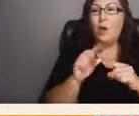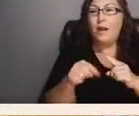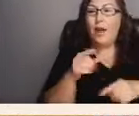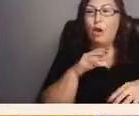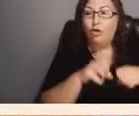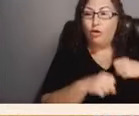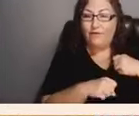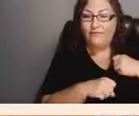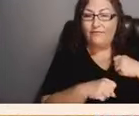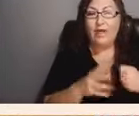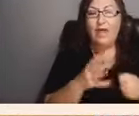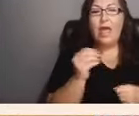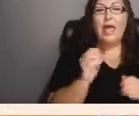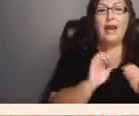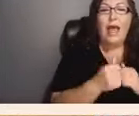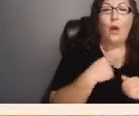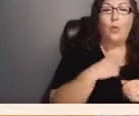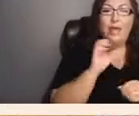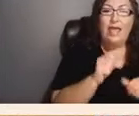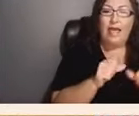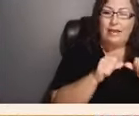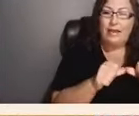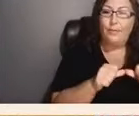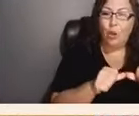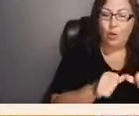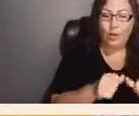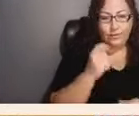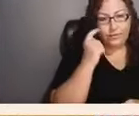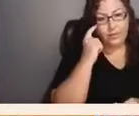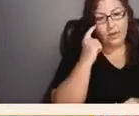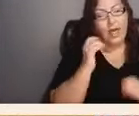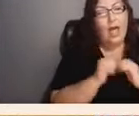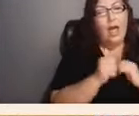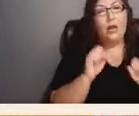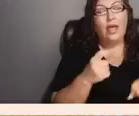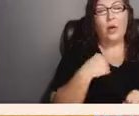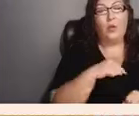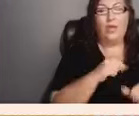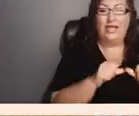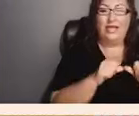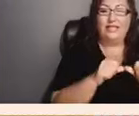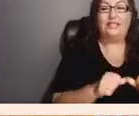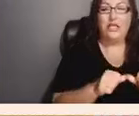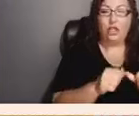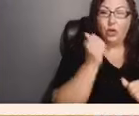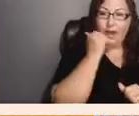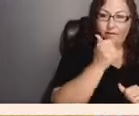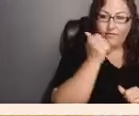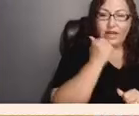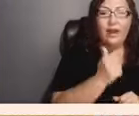and how can we keep going? How can we continue on our day-to-day?